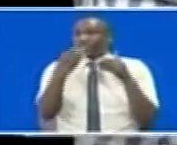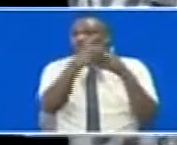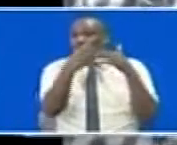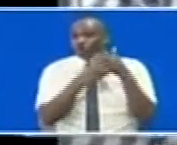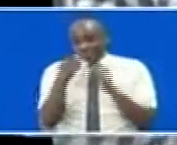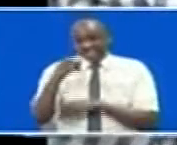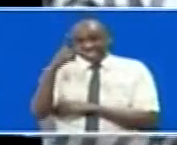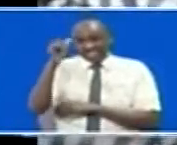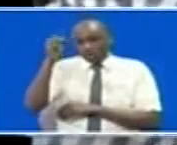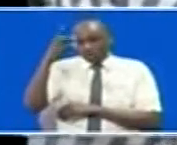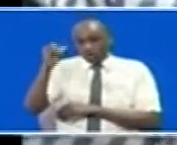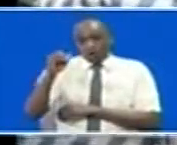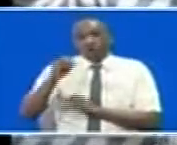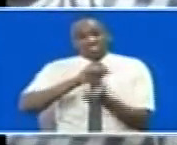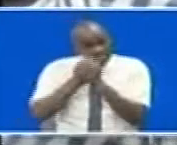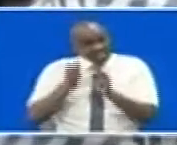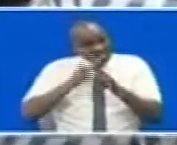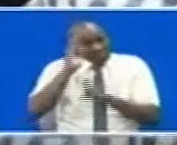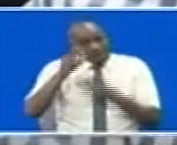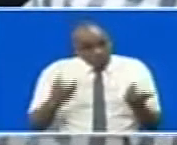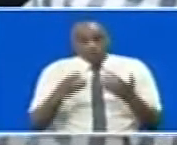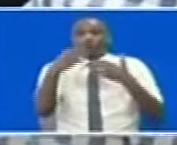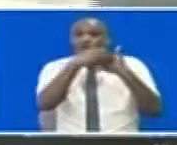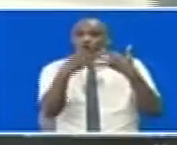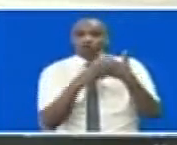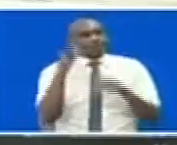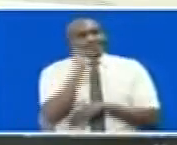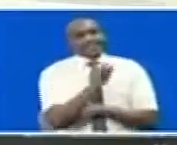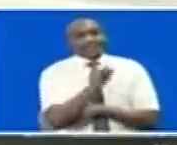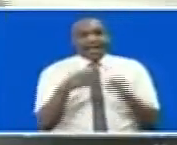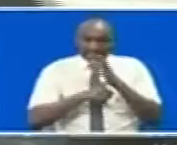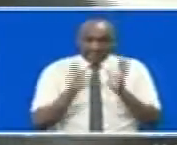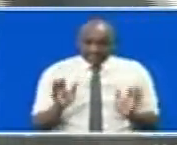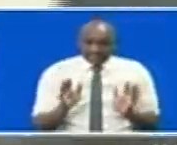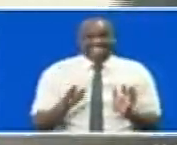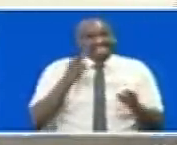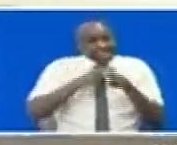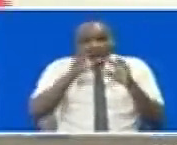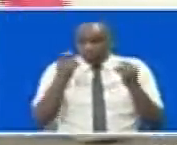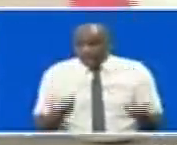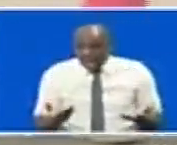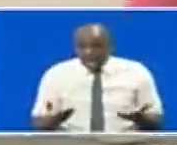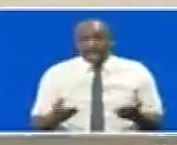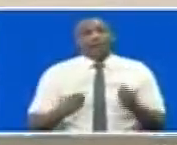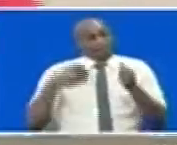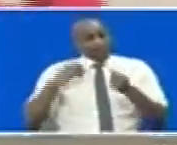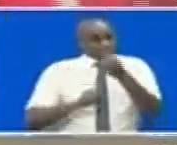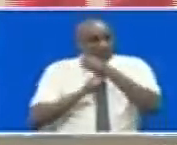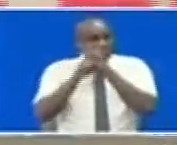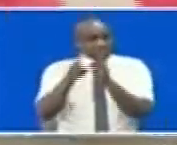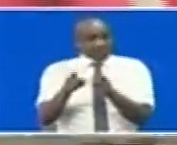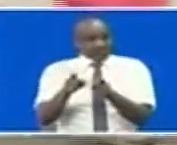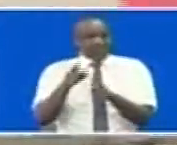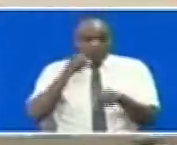Kioko, who was forced to officially adopt the name Sonko. This is a name that was coined by his supporters for